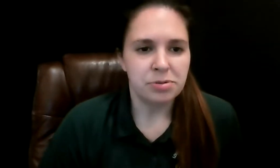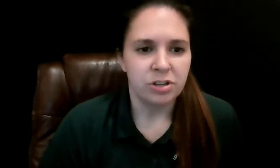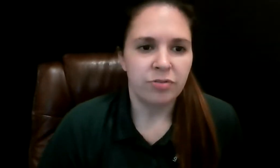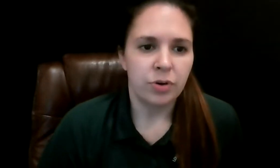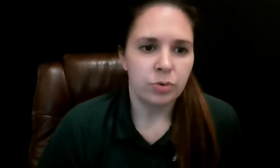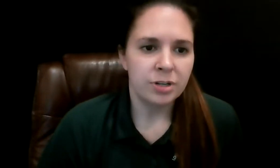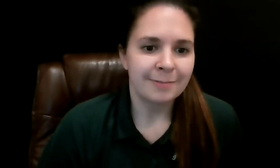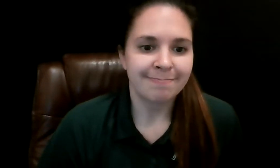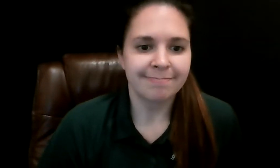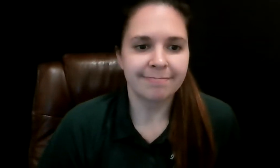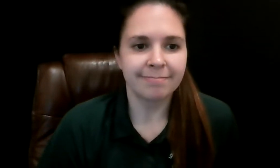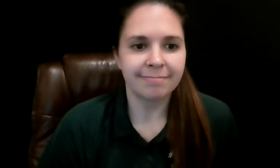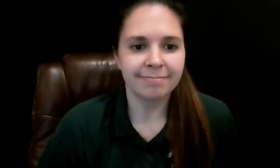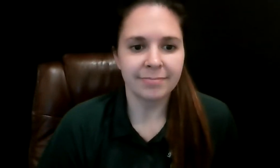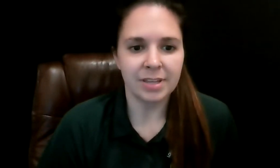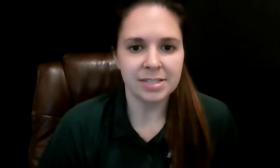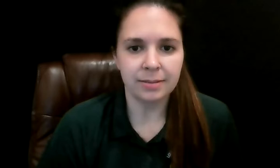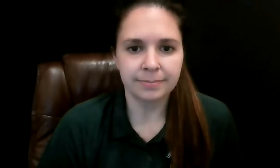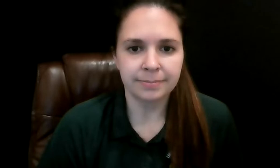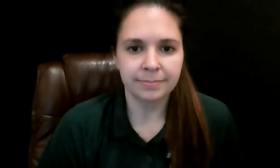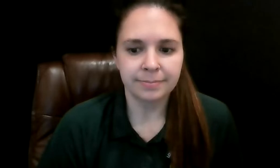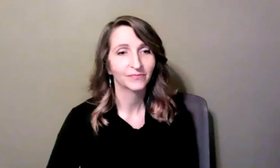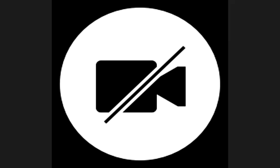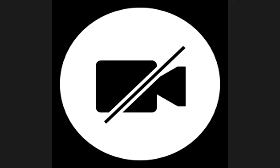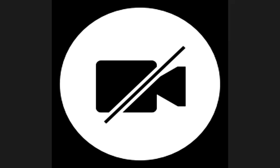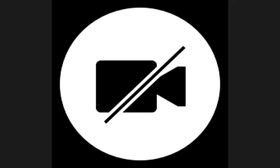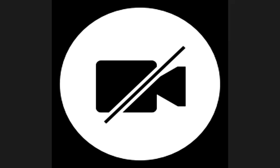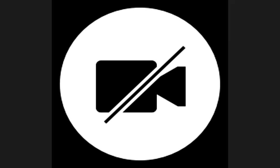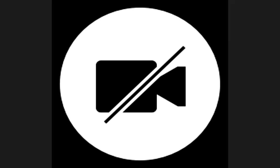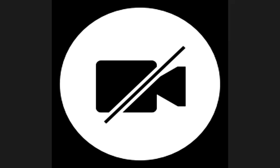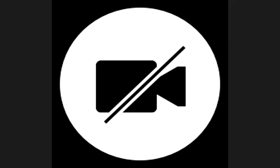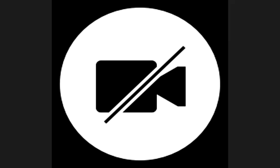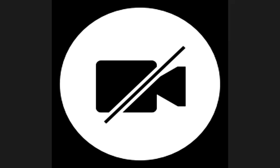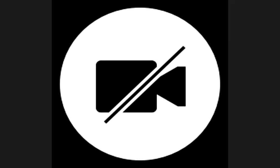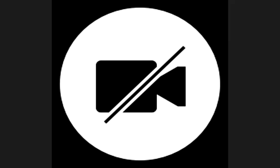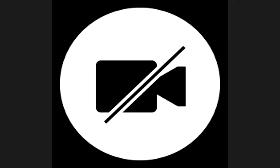the captioned phone. And that's it.